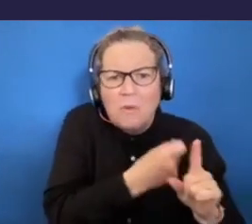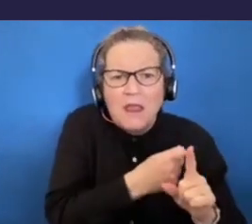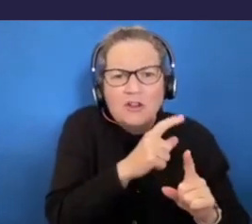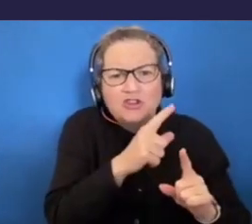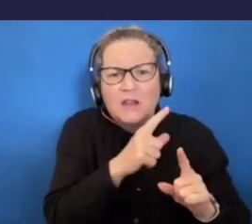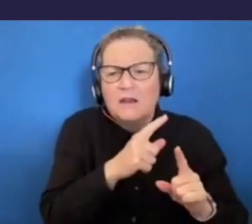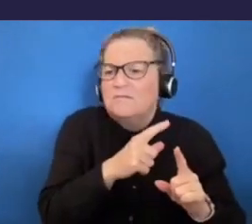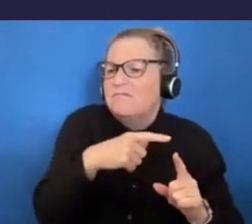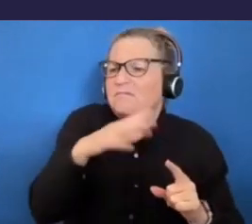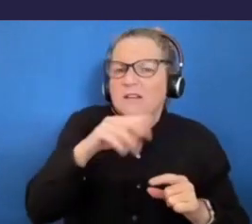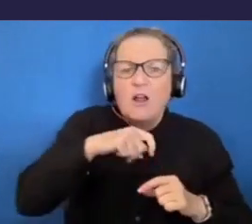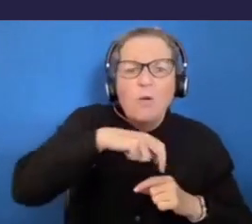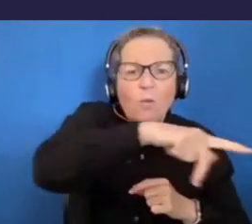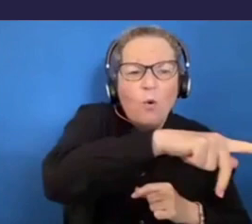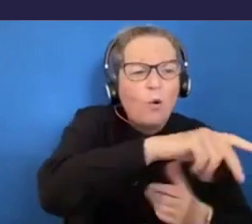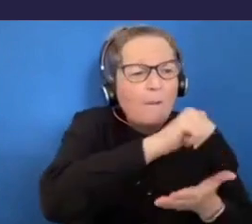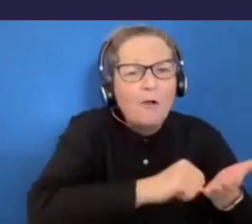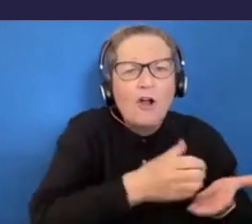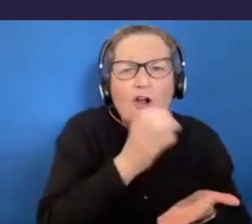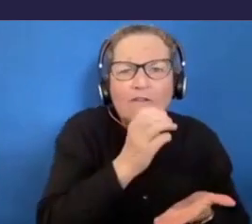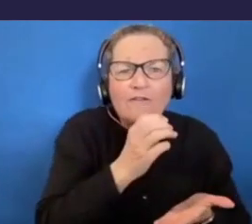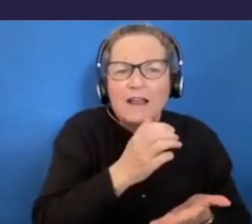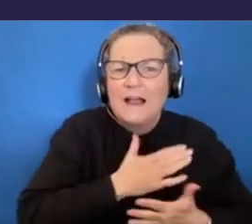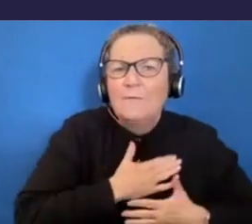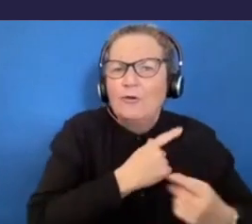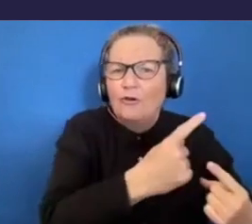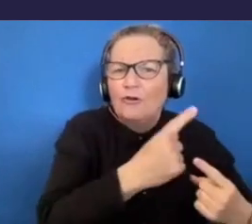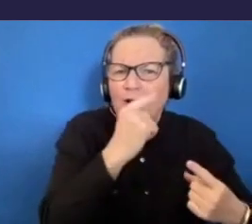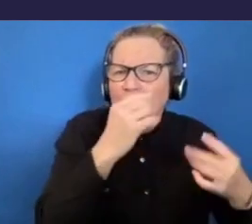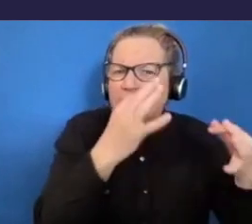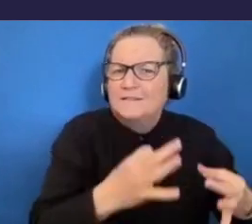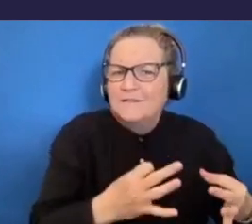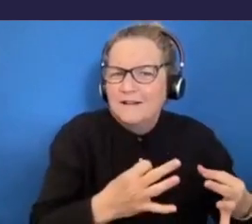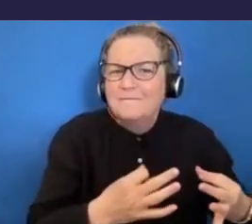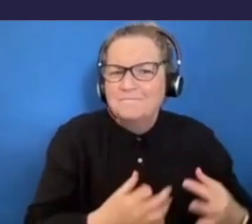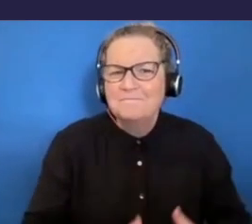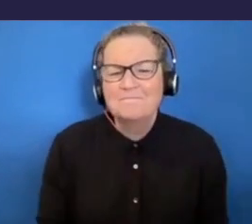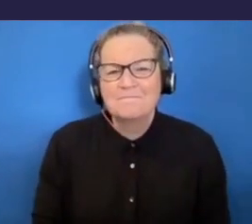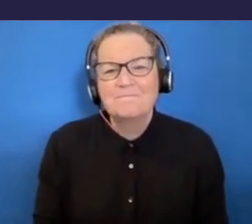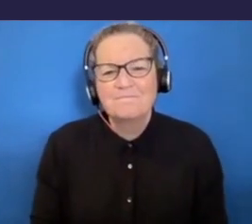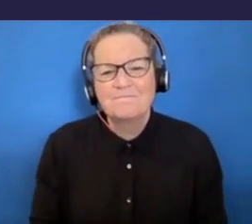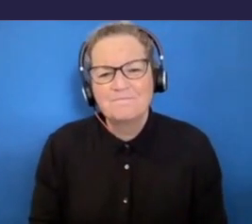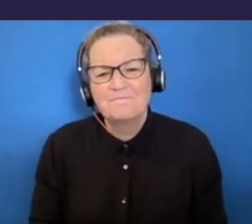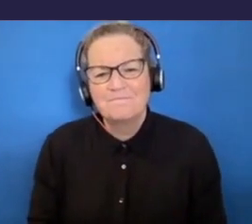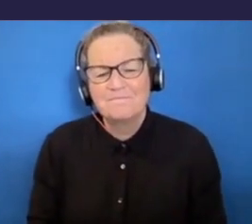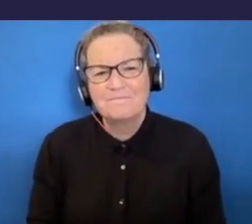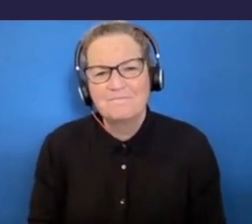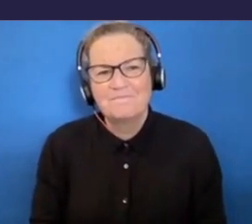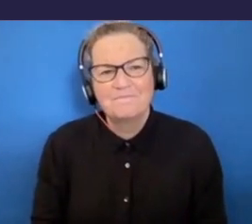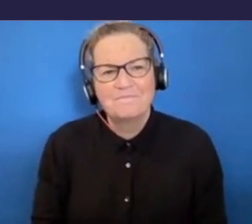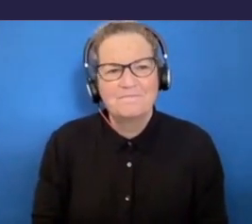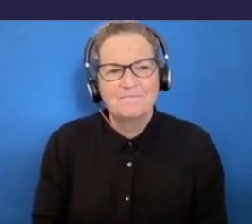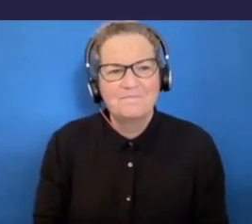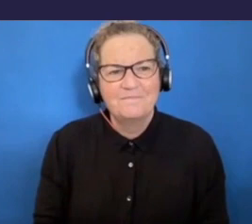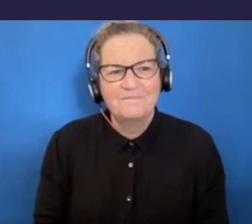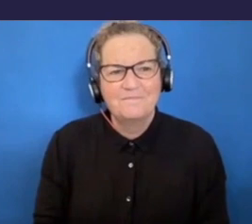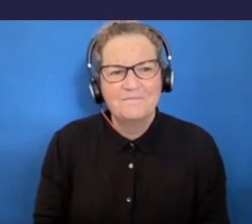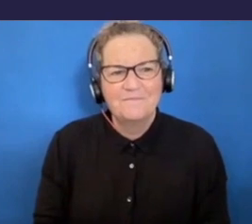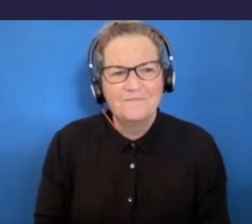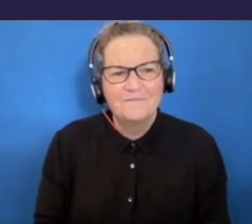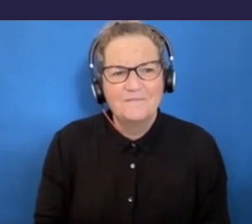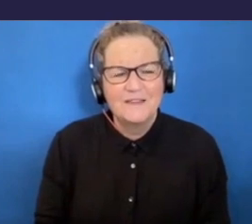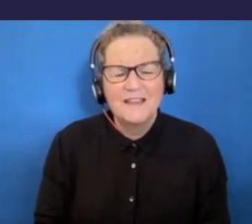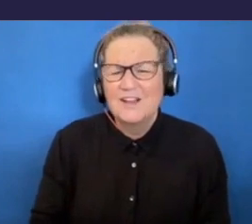and get a coffee. Jessica ordering at the coffee shop and chatting to staff. And, Jess loves